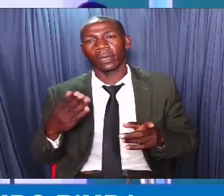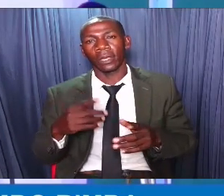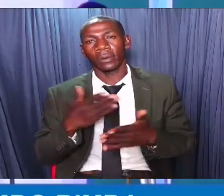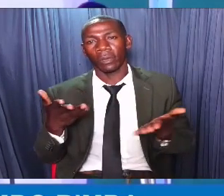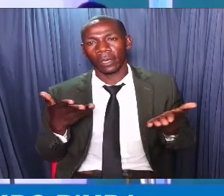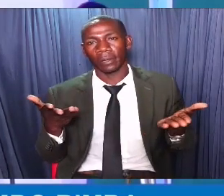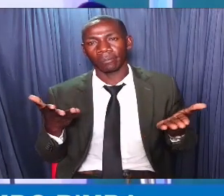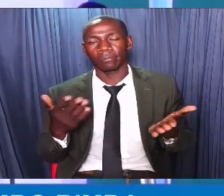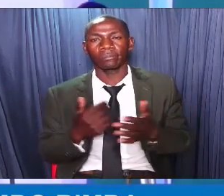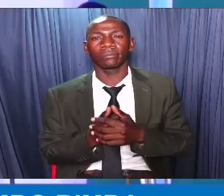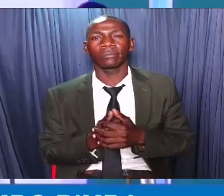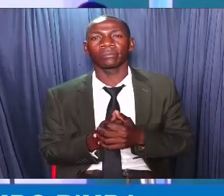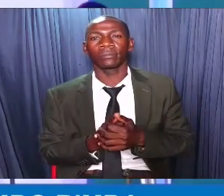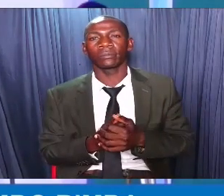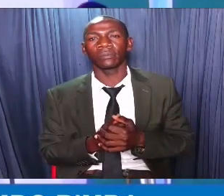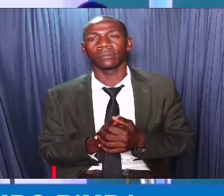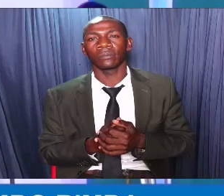when and where.